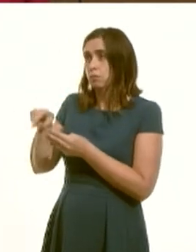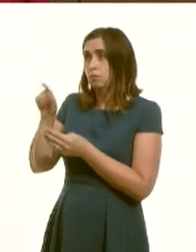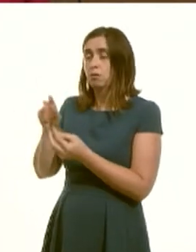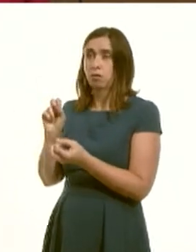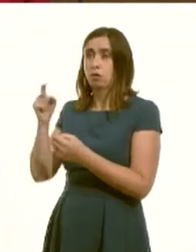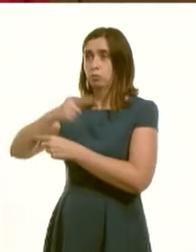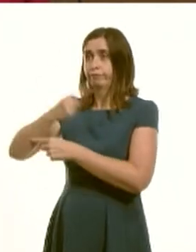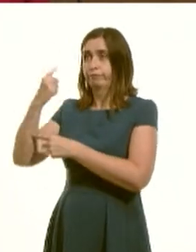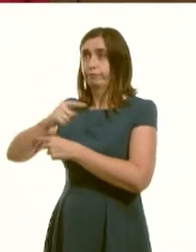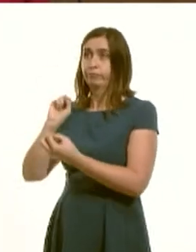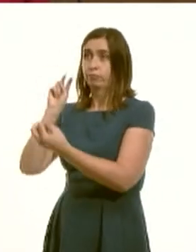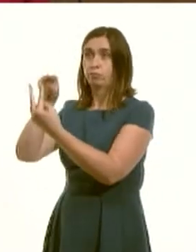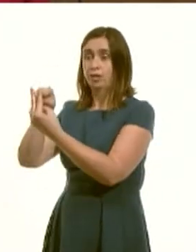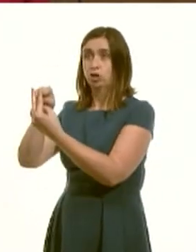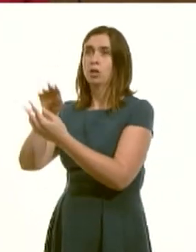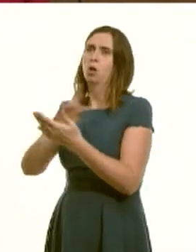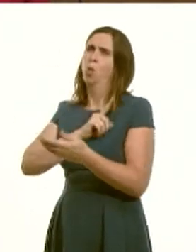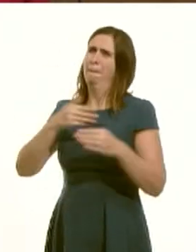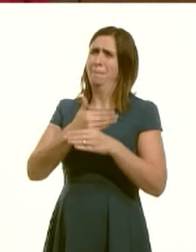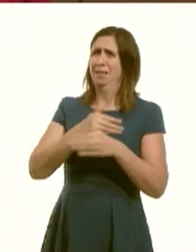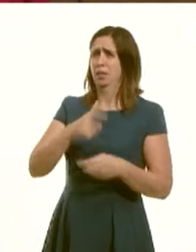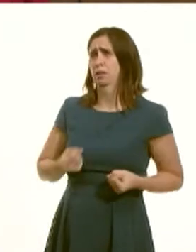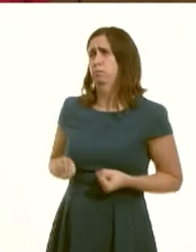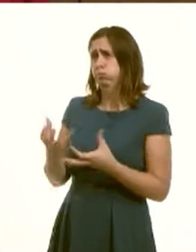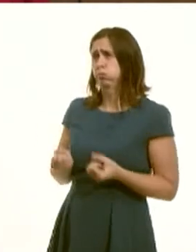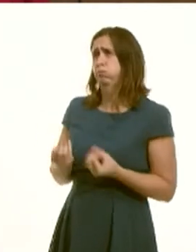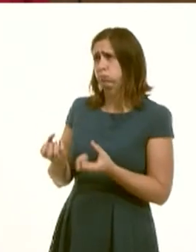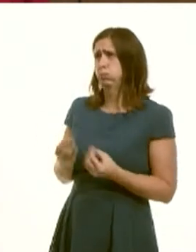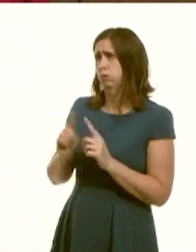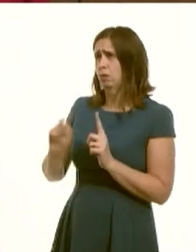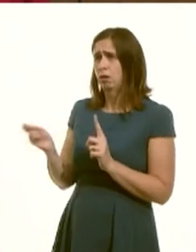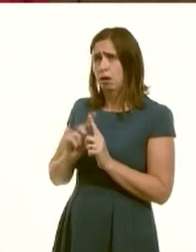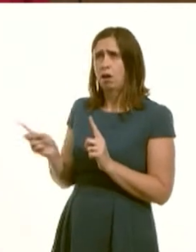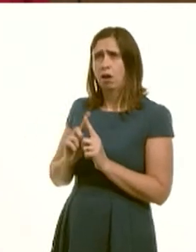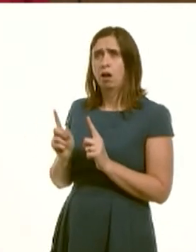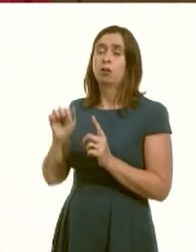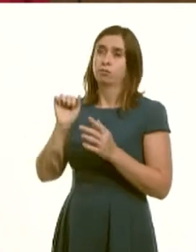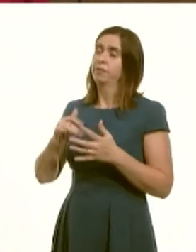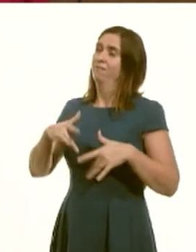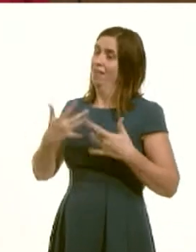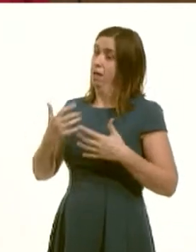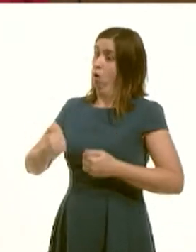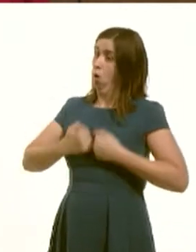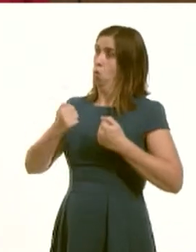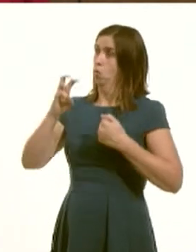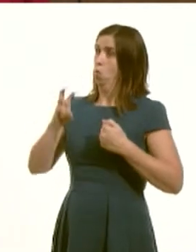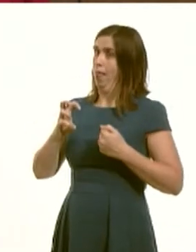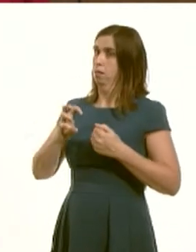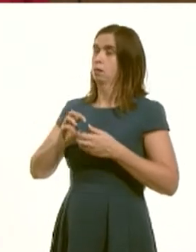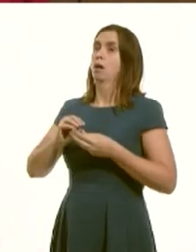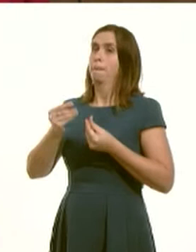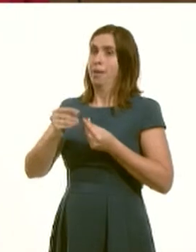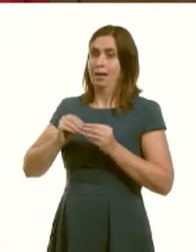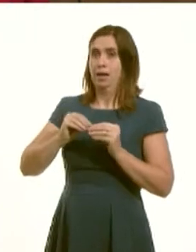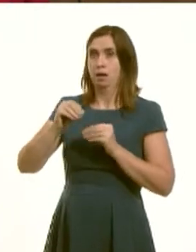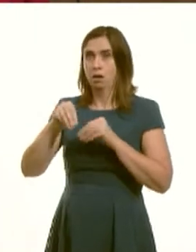burden on Welsh business. He's quite right that when the tolls come back to public ownership, it is absolutely essential that it does not come back to the public